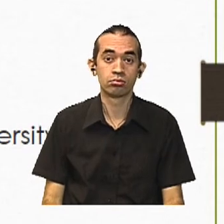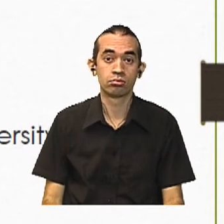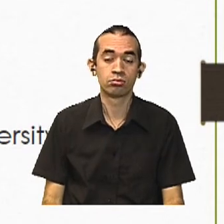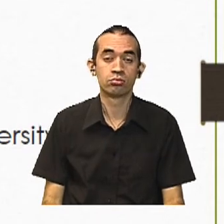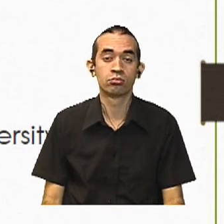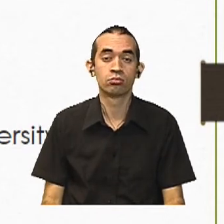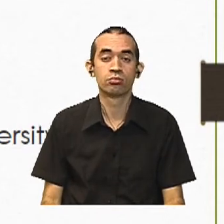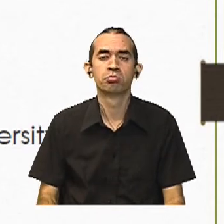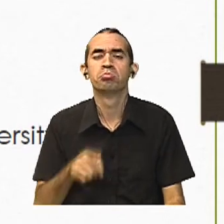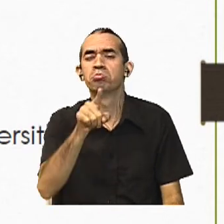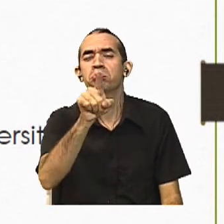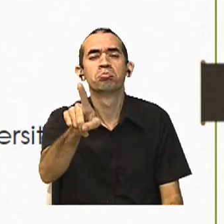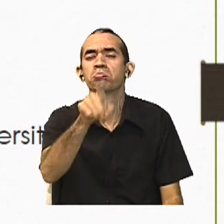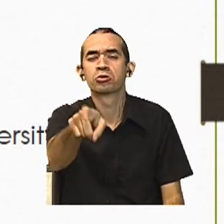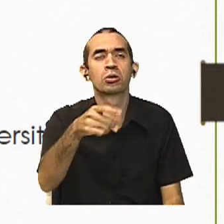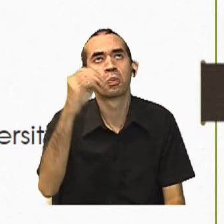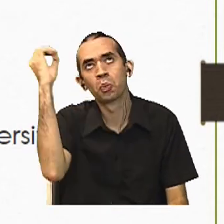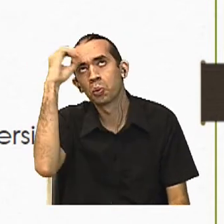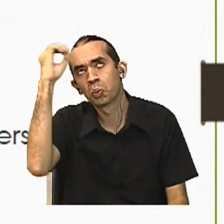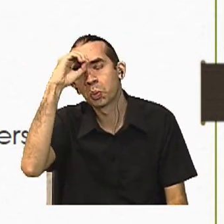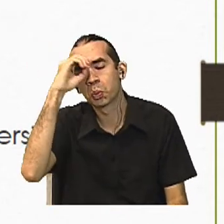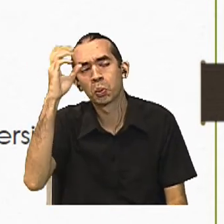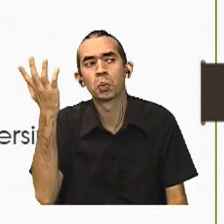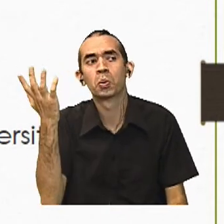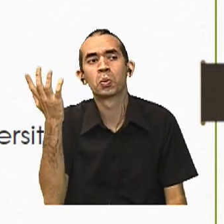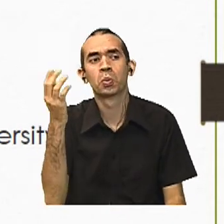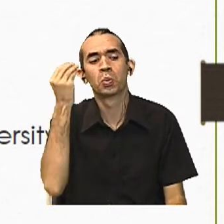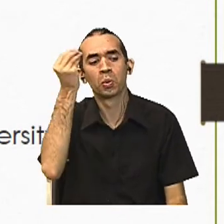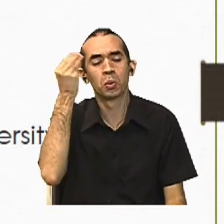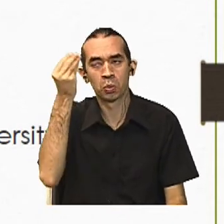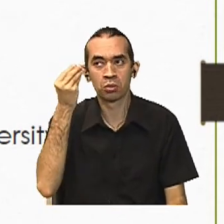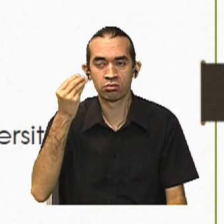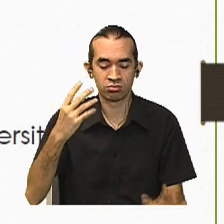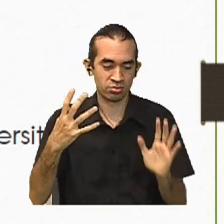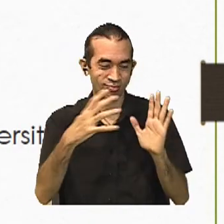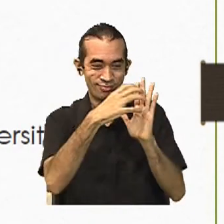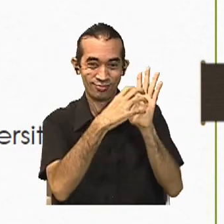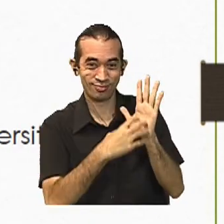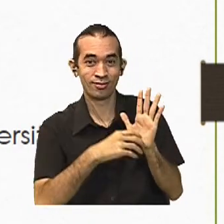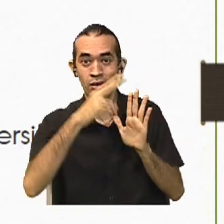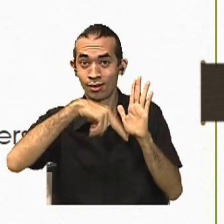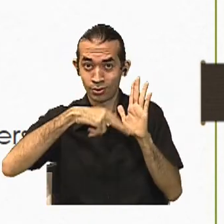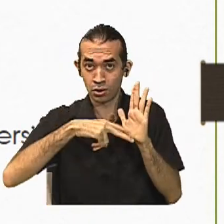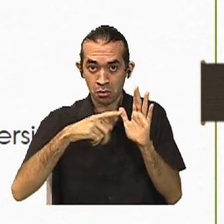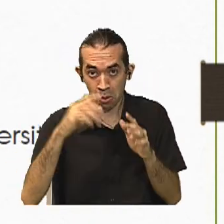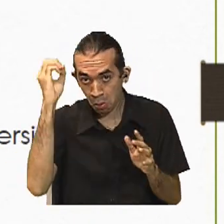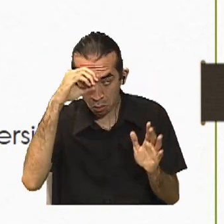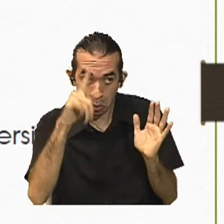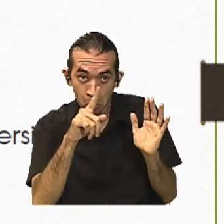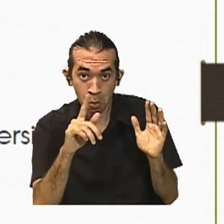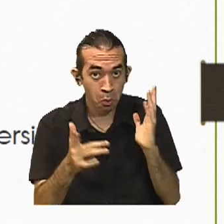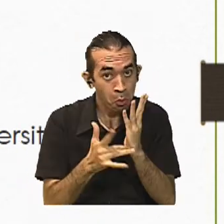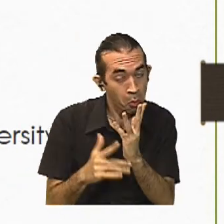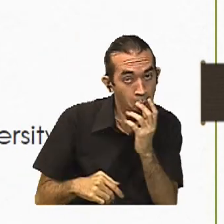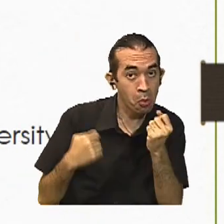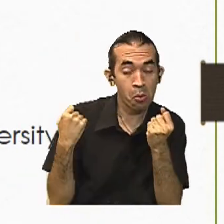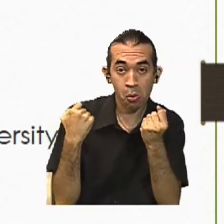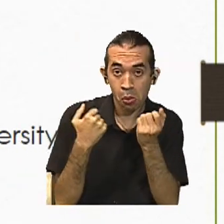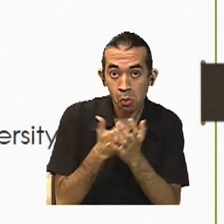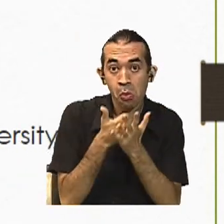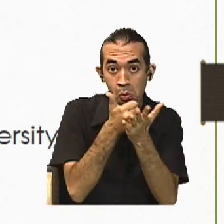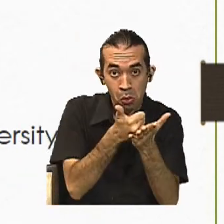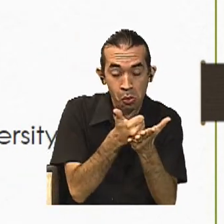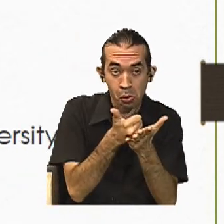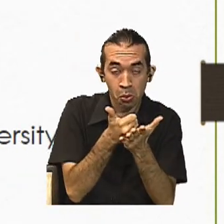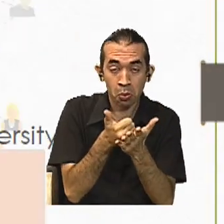What do you think about what is presented in the reading? Does technology help us